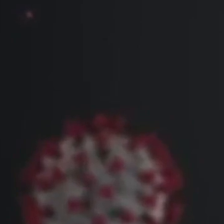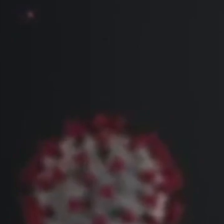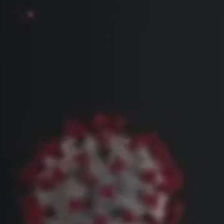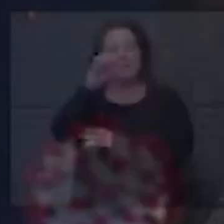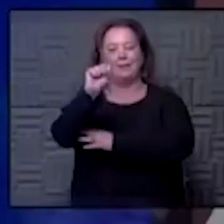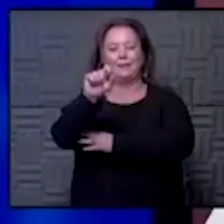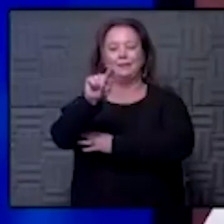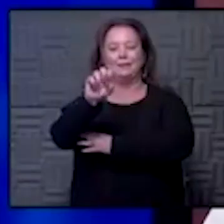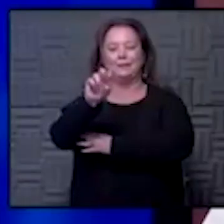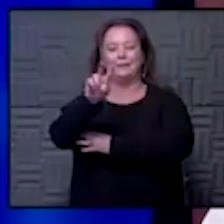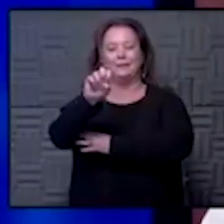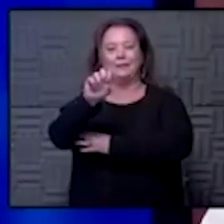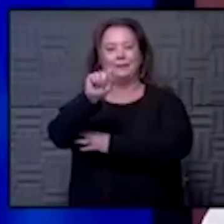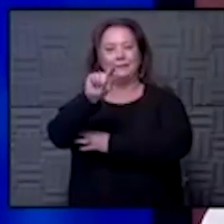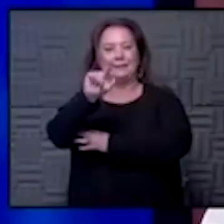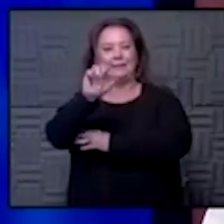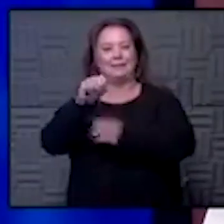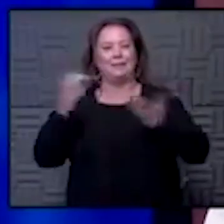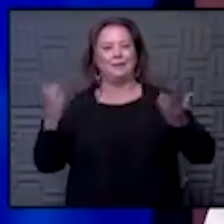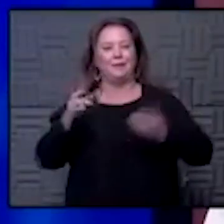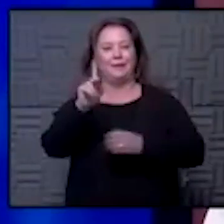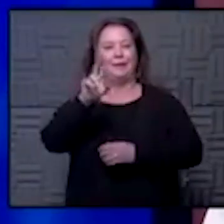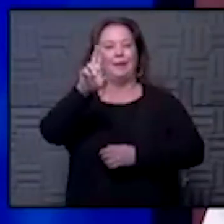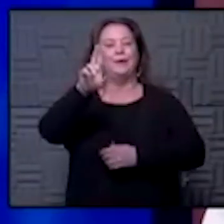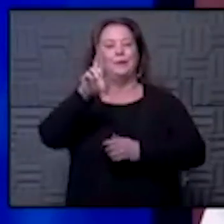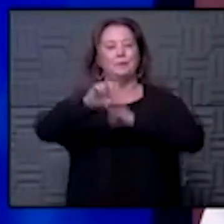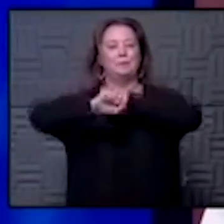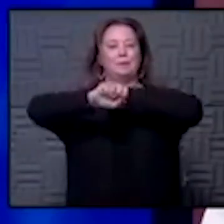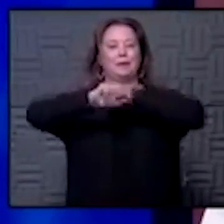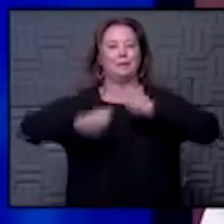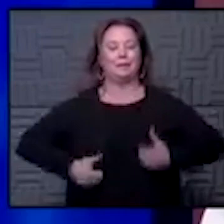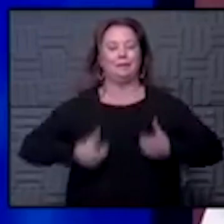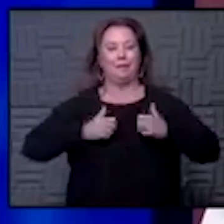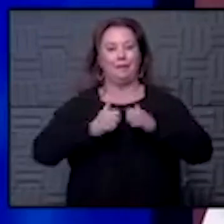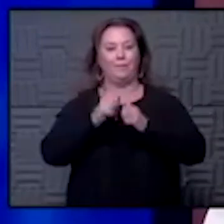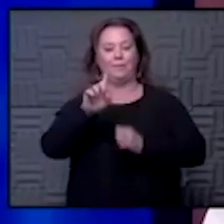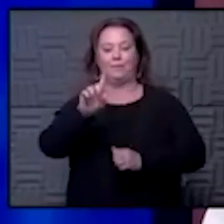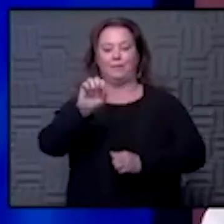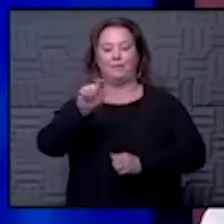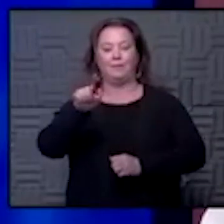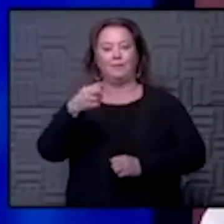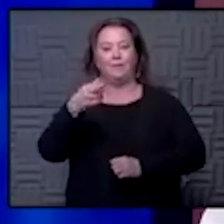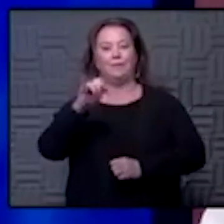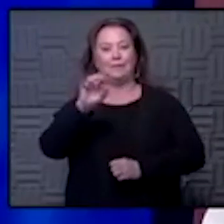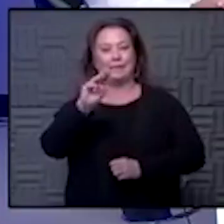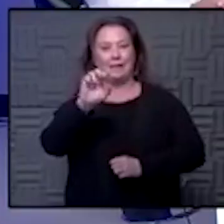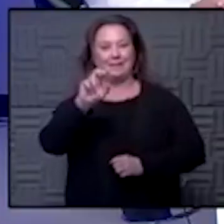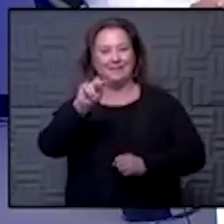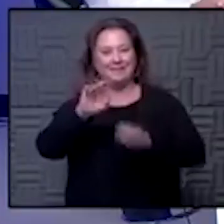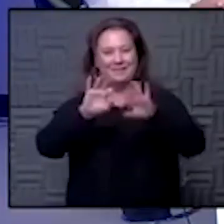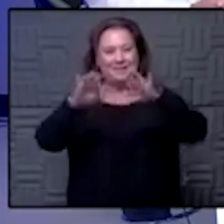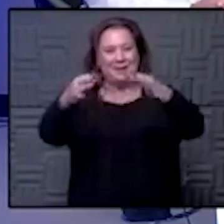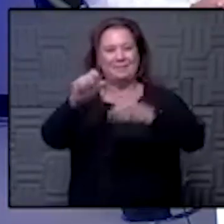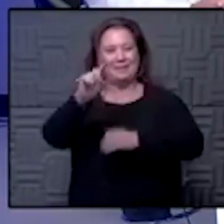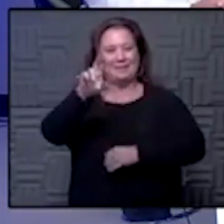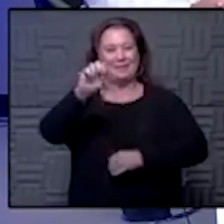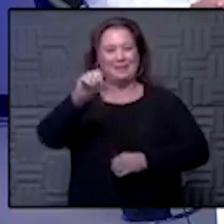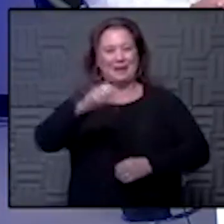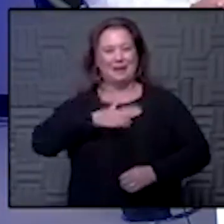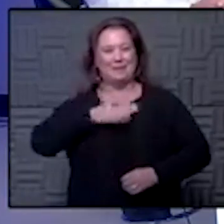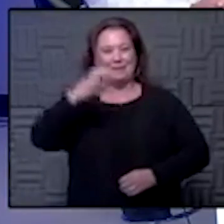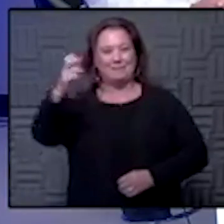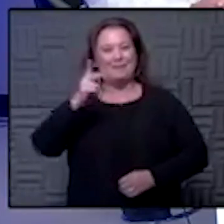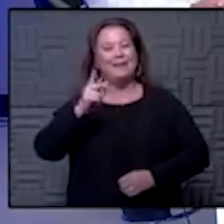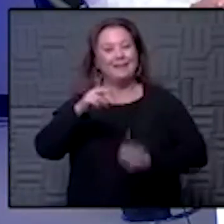Good morning. Steve Stites, Chief Medical Officer here at the University of Kansas Health System, broadcasting live with you from the Dolph Simons Family Studio. Delighted to be back with you today. Of